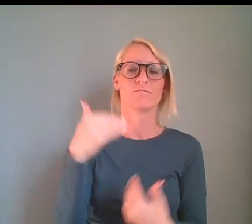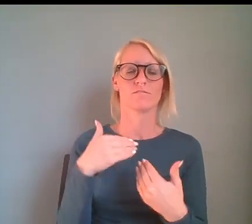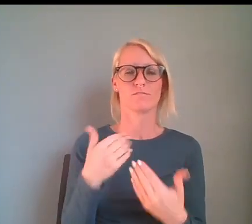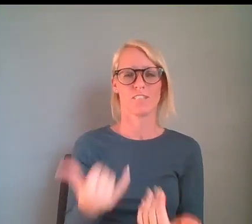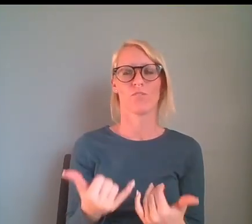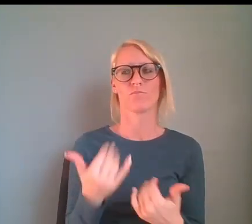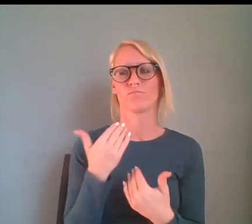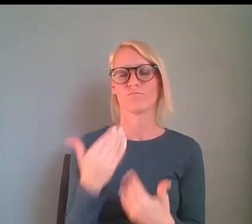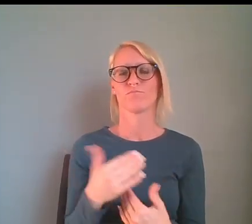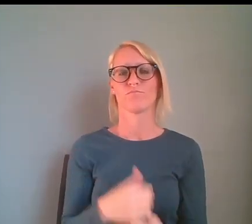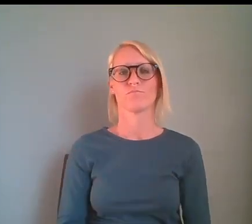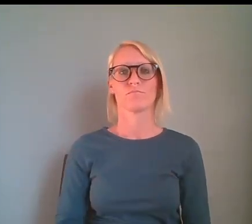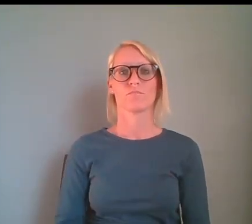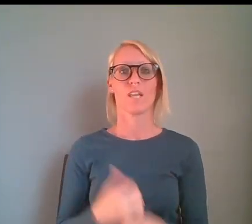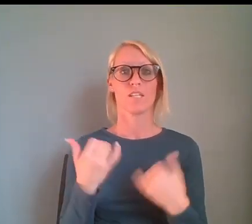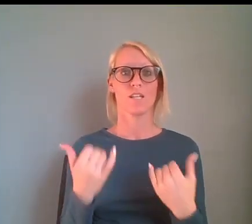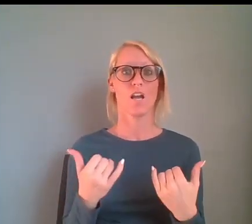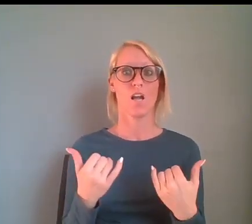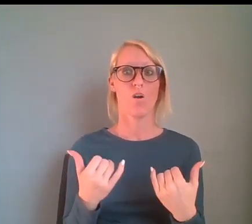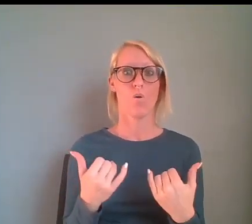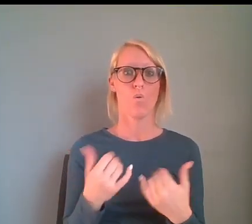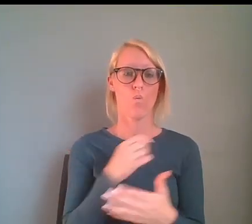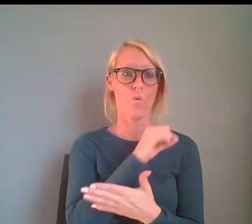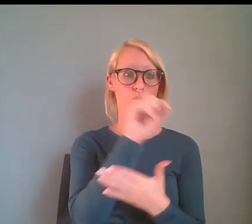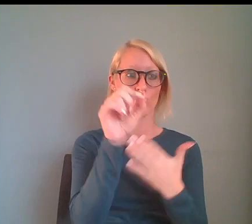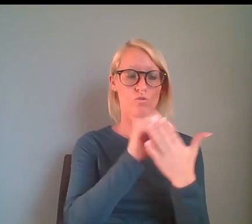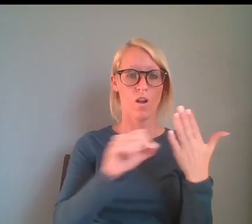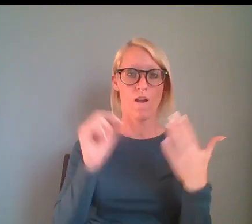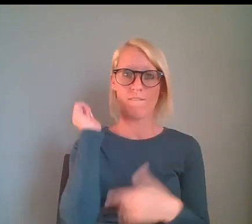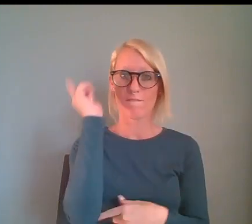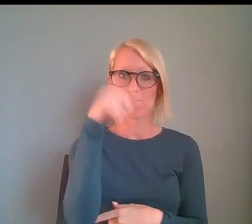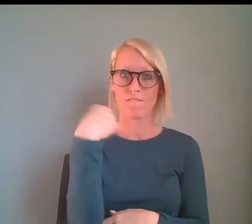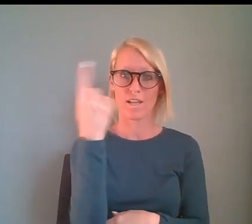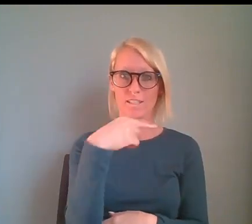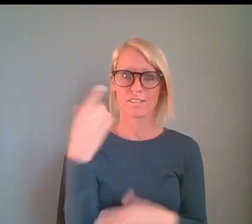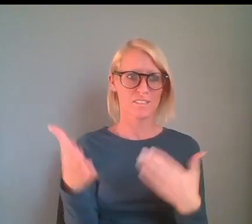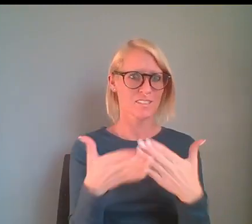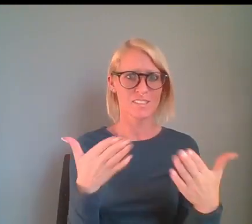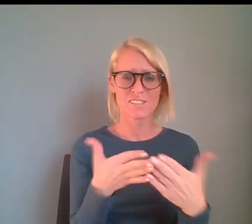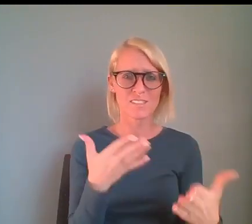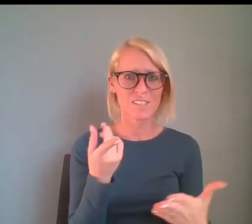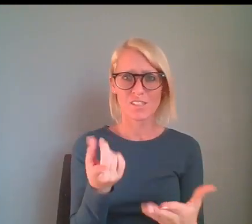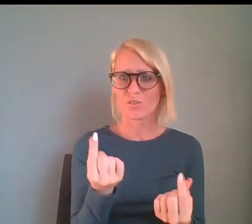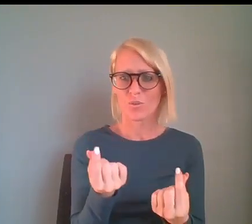We are going to draw a face, and it's really easy. All you have to do is that.